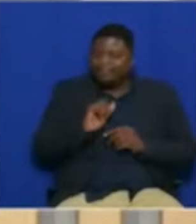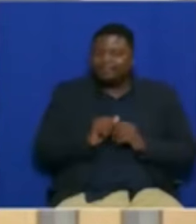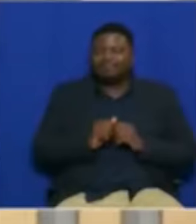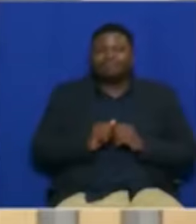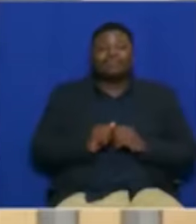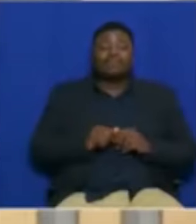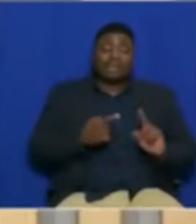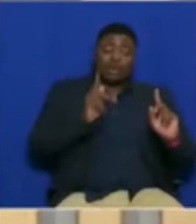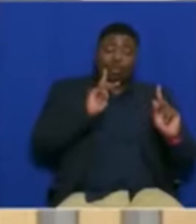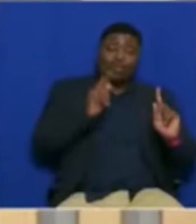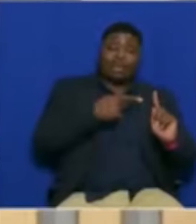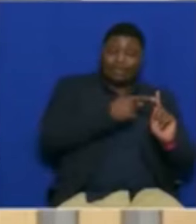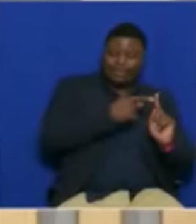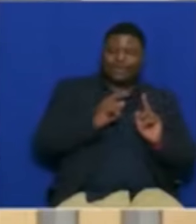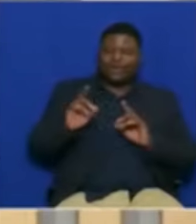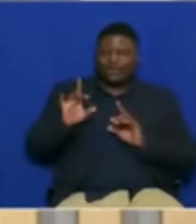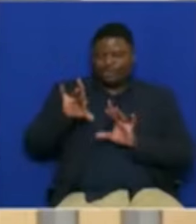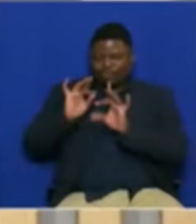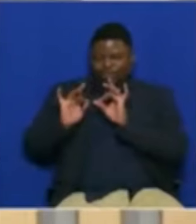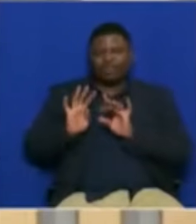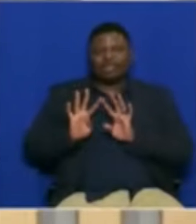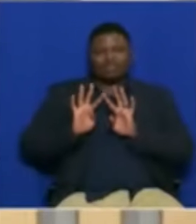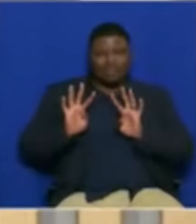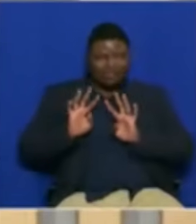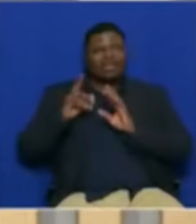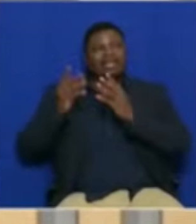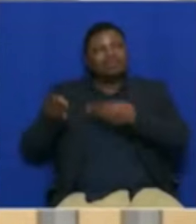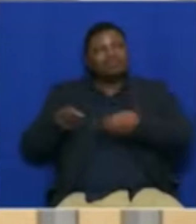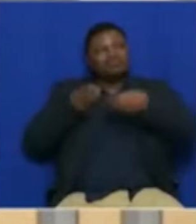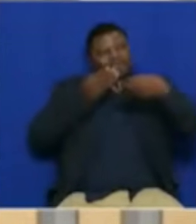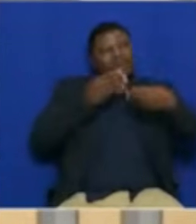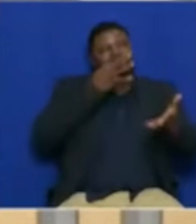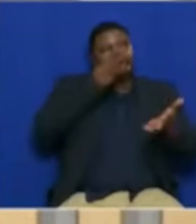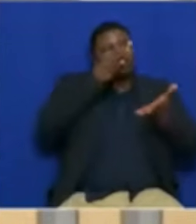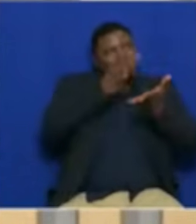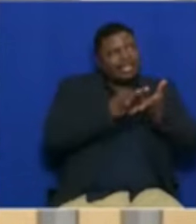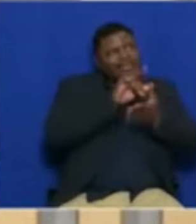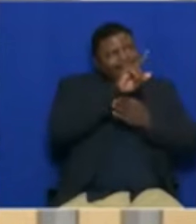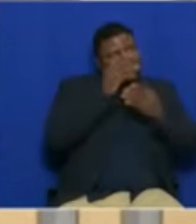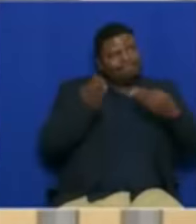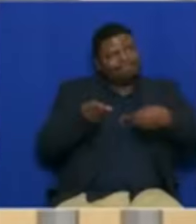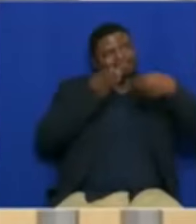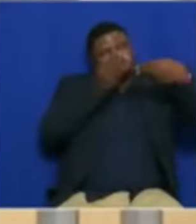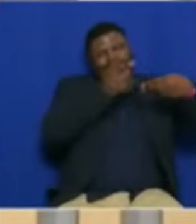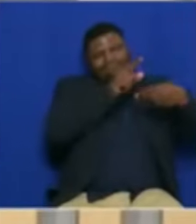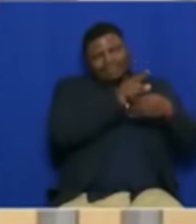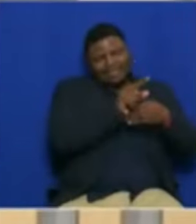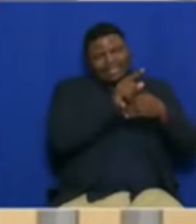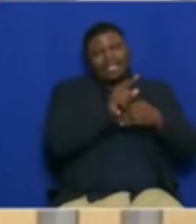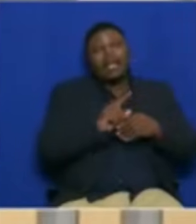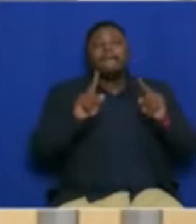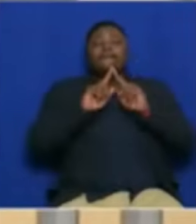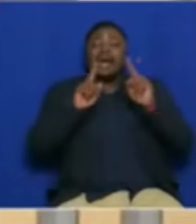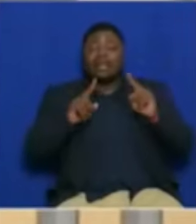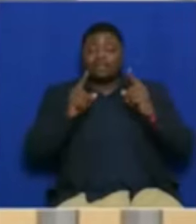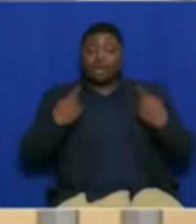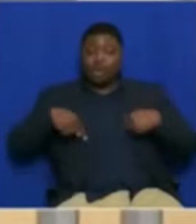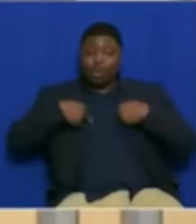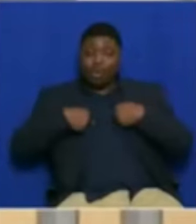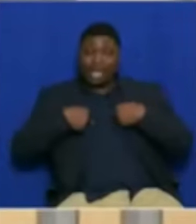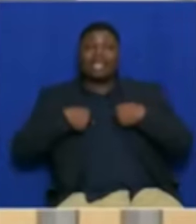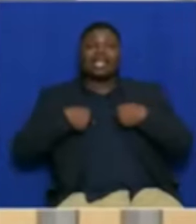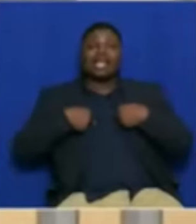it for recommendation, and it was approved. And the issue we have there with it is that there was other